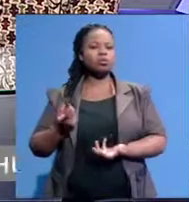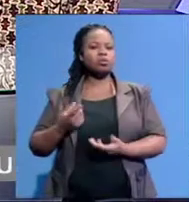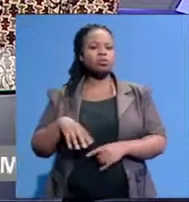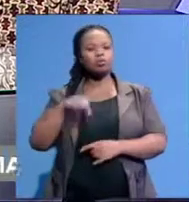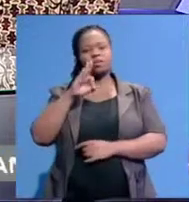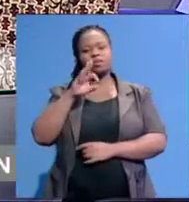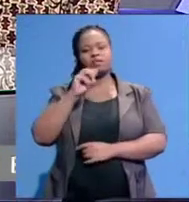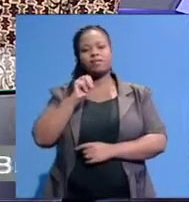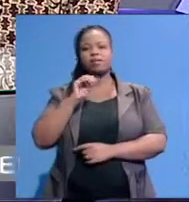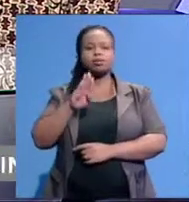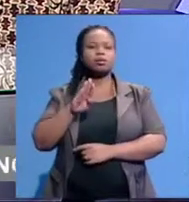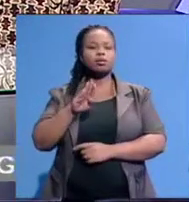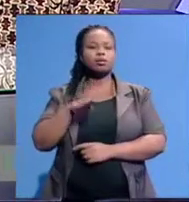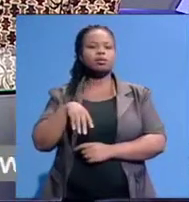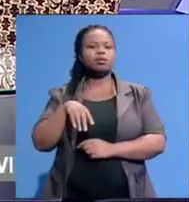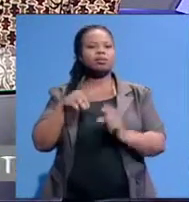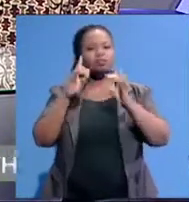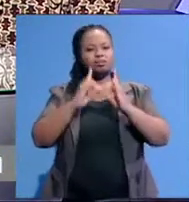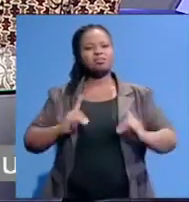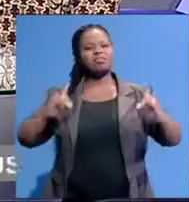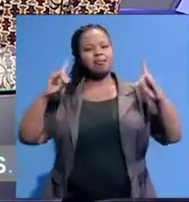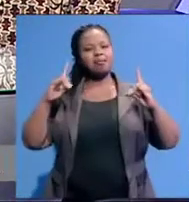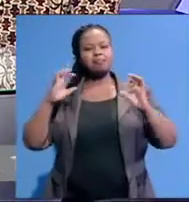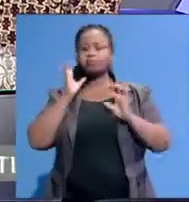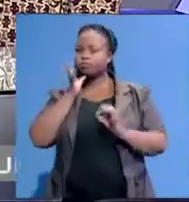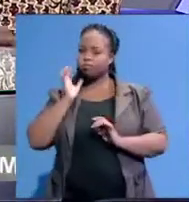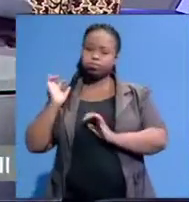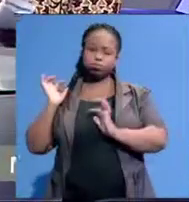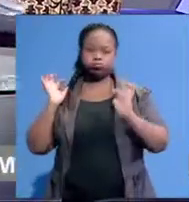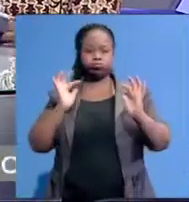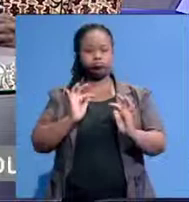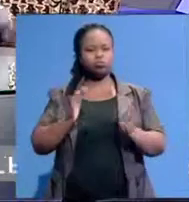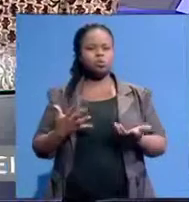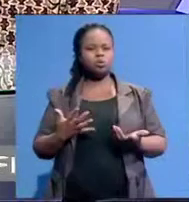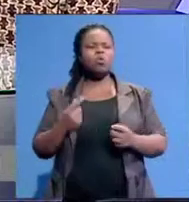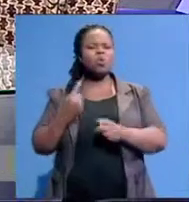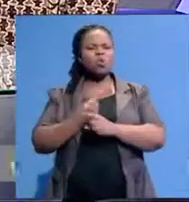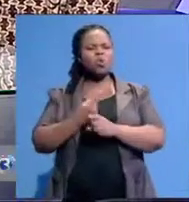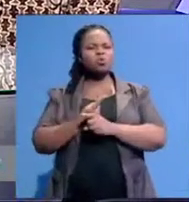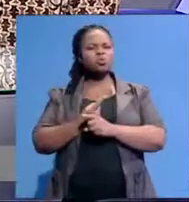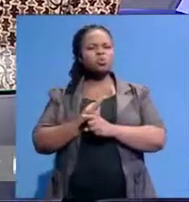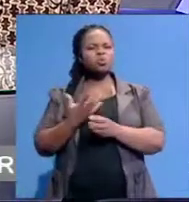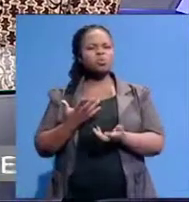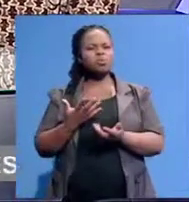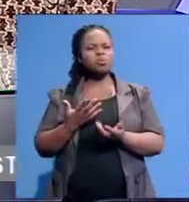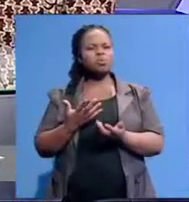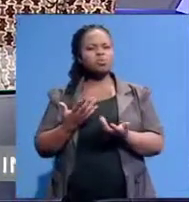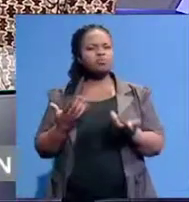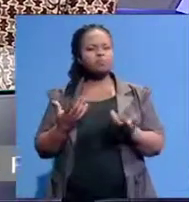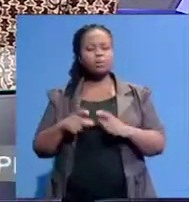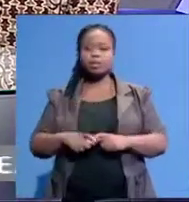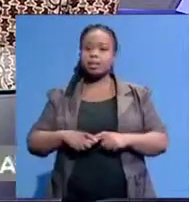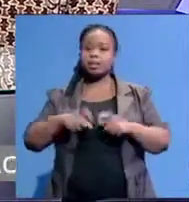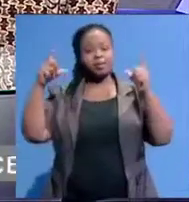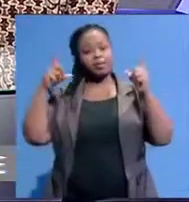FNB Stadium, and I think there were a number of critics after that who said it's a bit of a bricks memorial. Today we